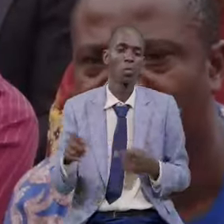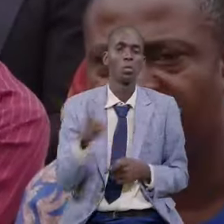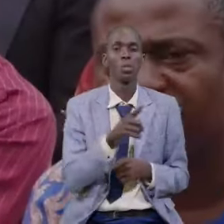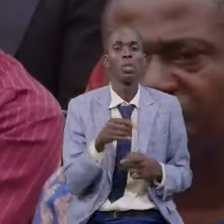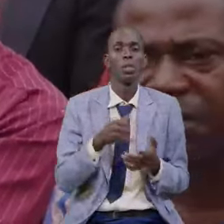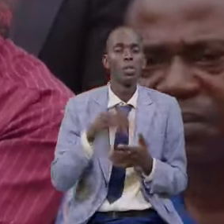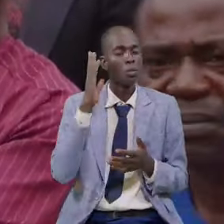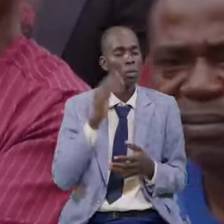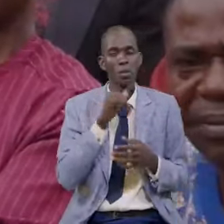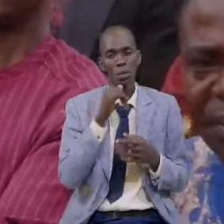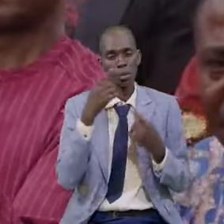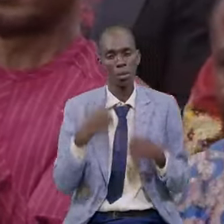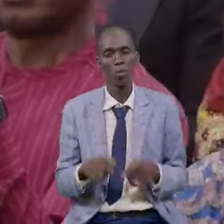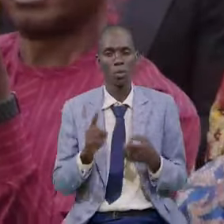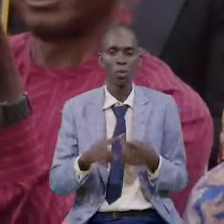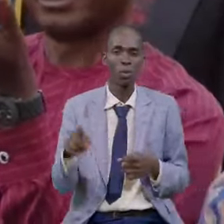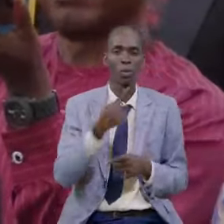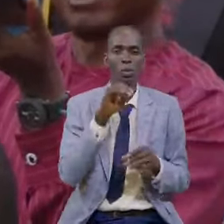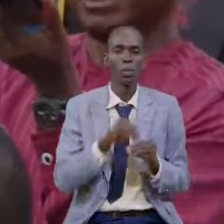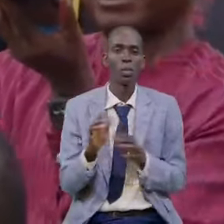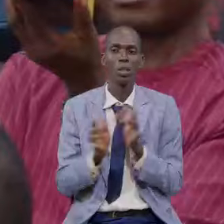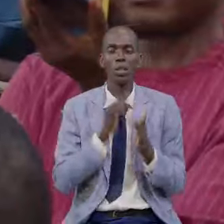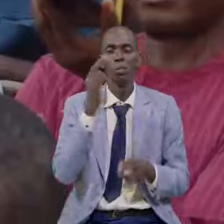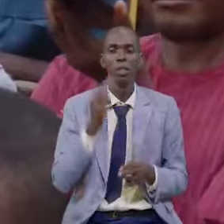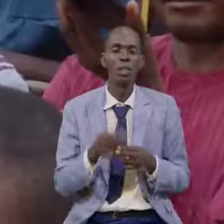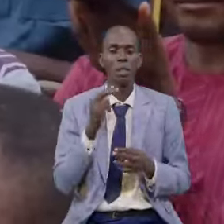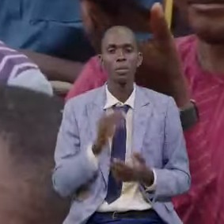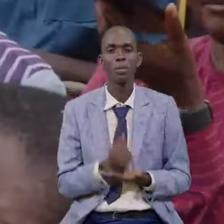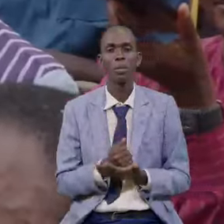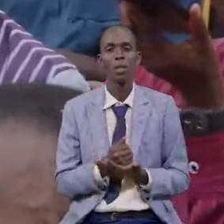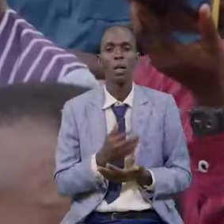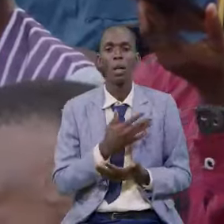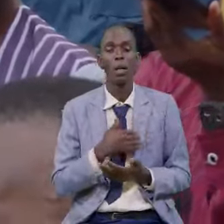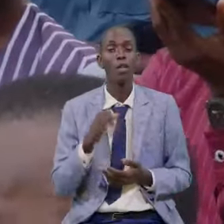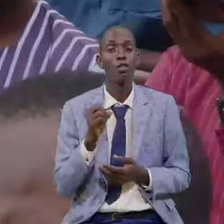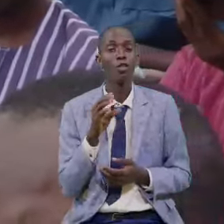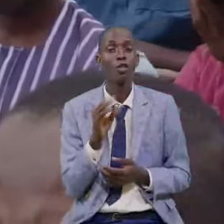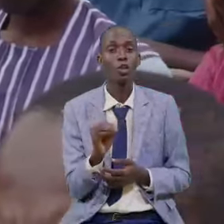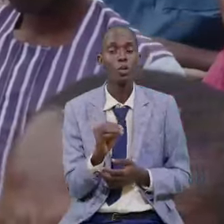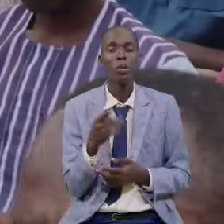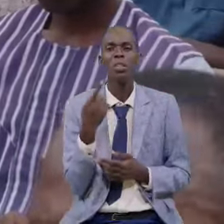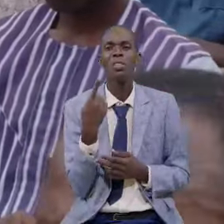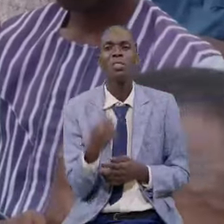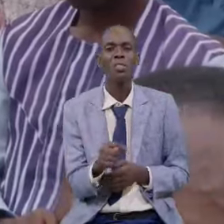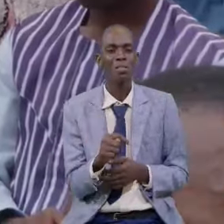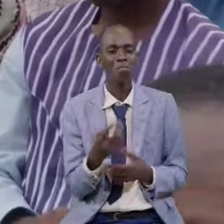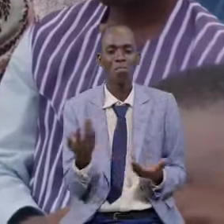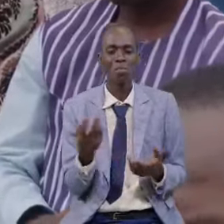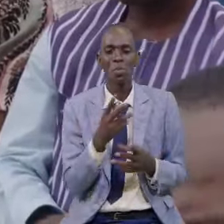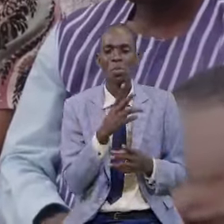come in Jesus' name. And so, the causeless curse of